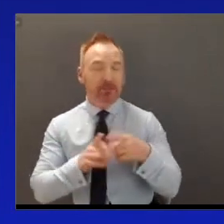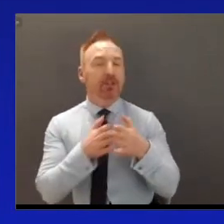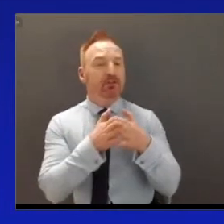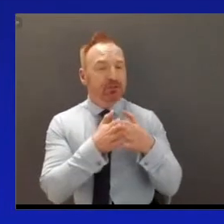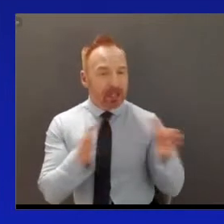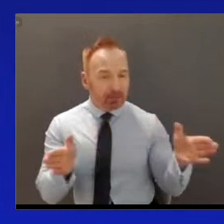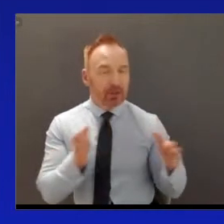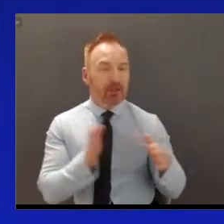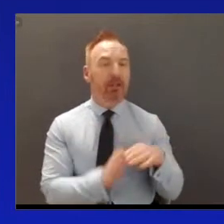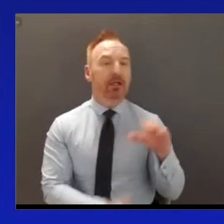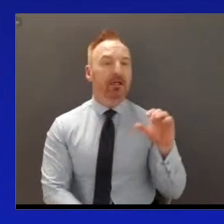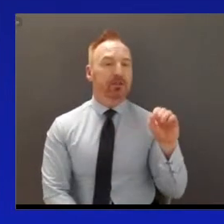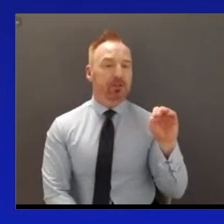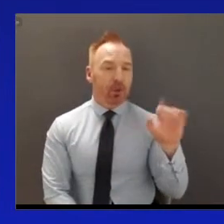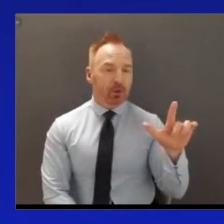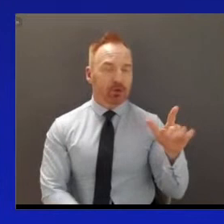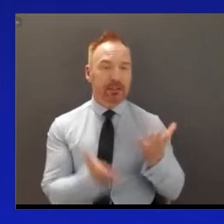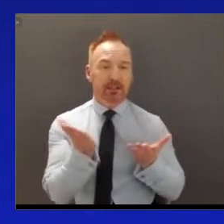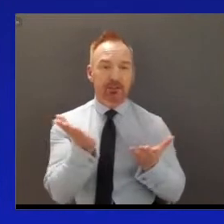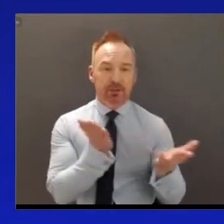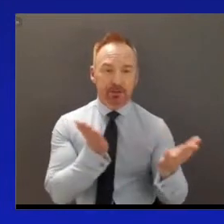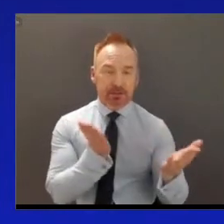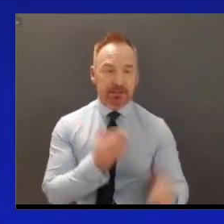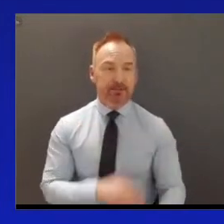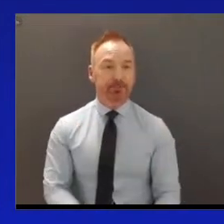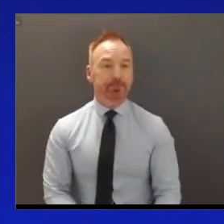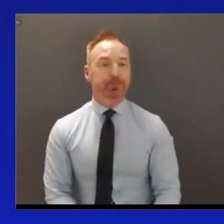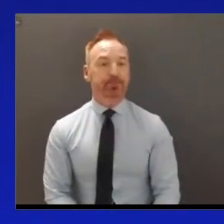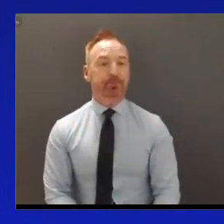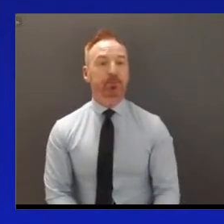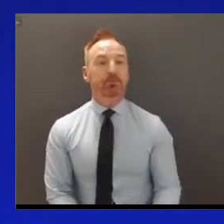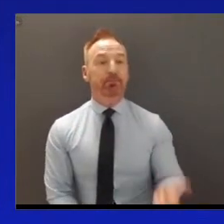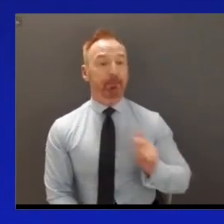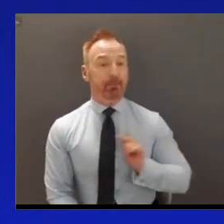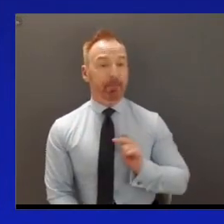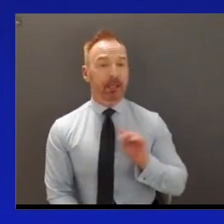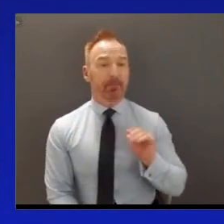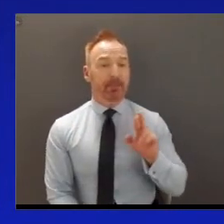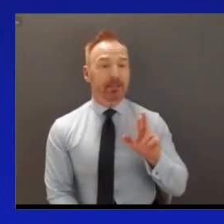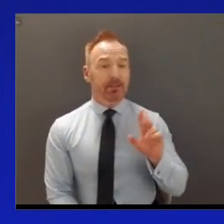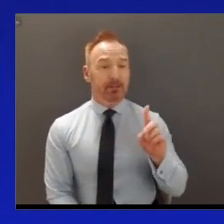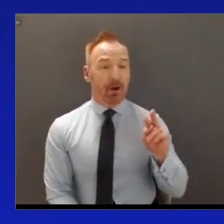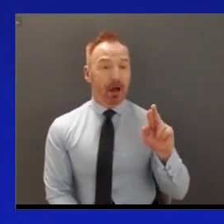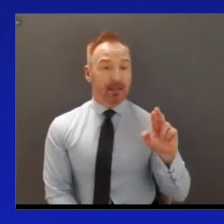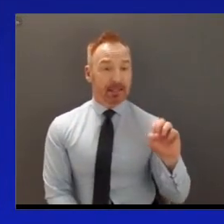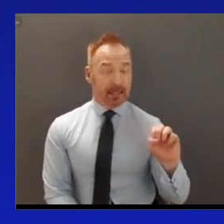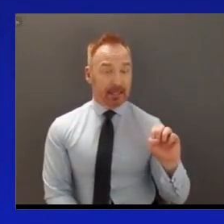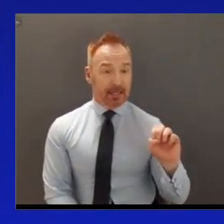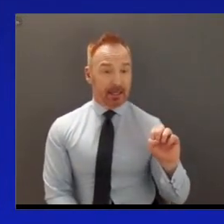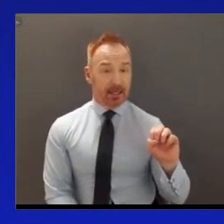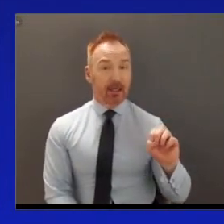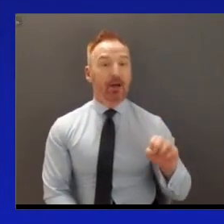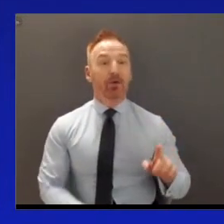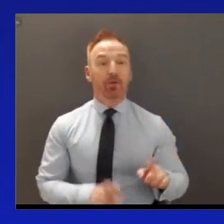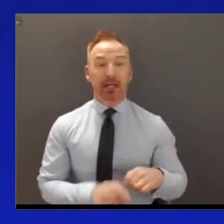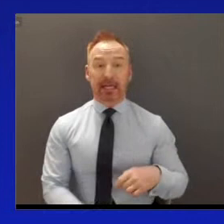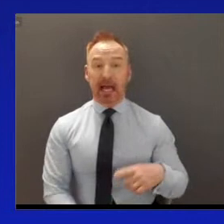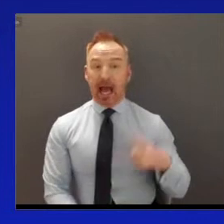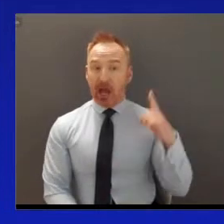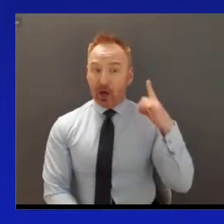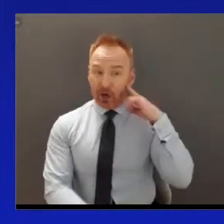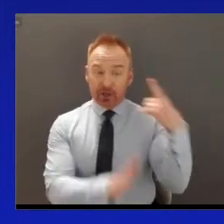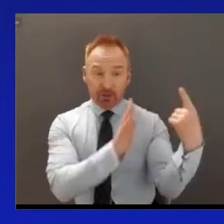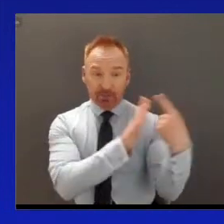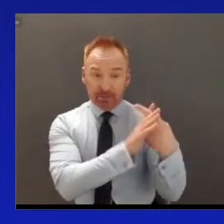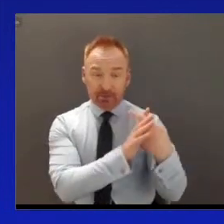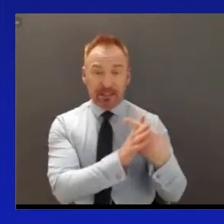Thank you, I appreciate it. Councillor, I'd be remiss. I just want to repeat. I've heard you loud and clear, the same thing that Councillor King and Councillor Fleury, and I suspect